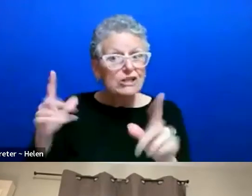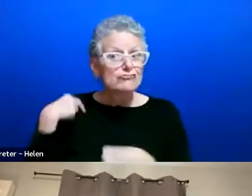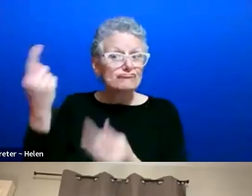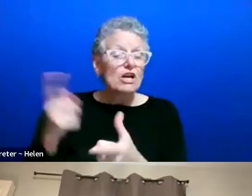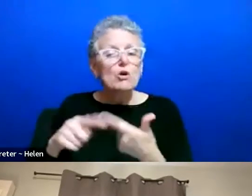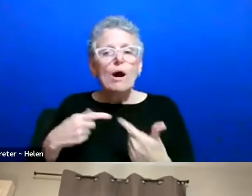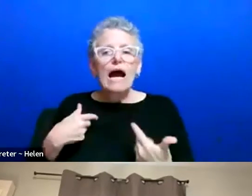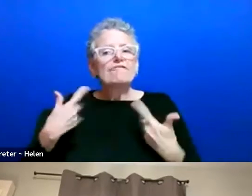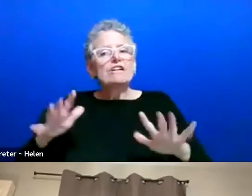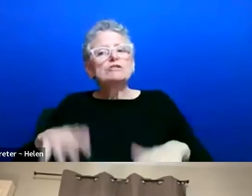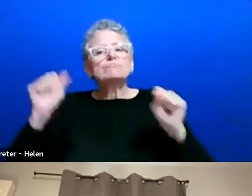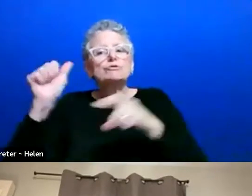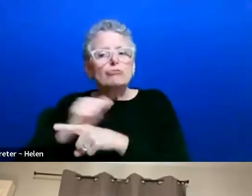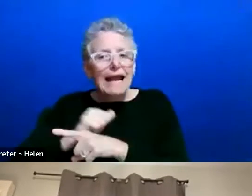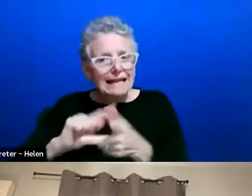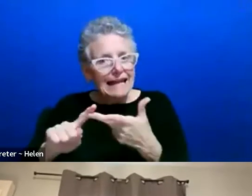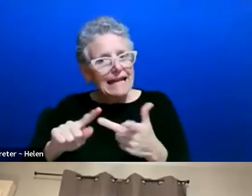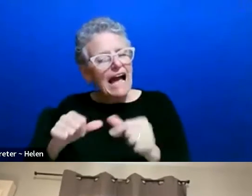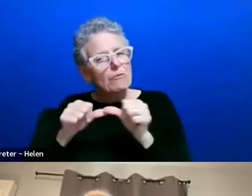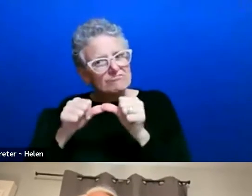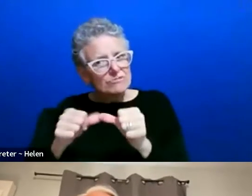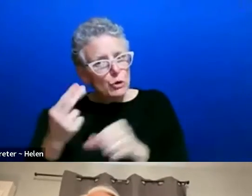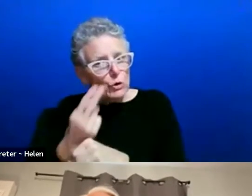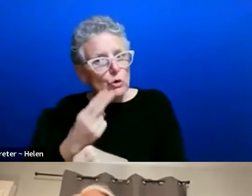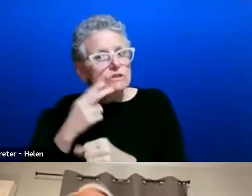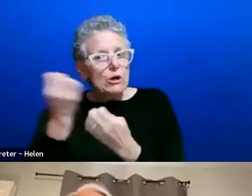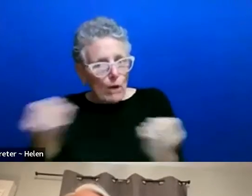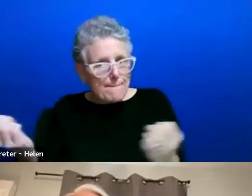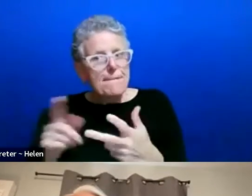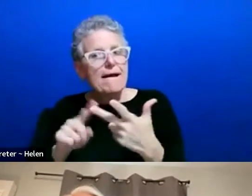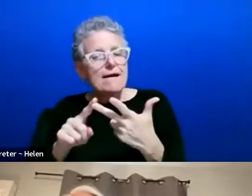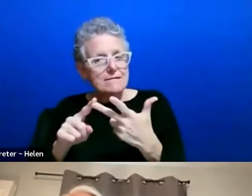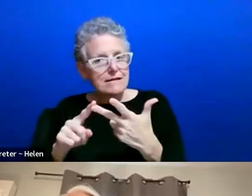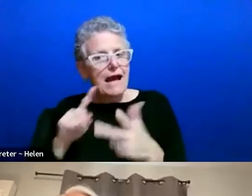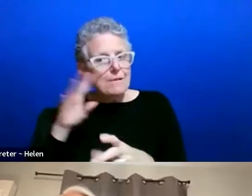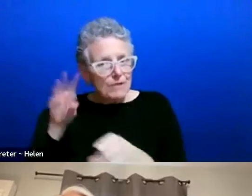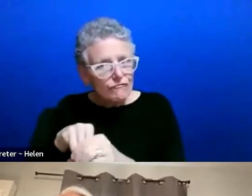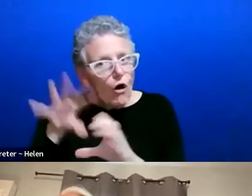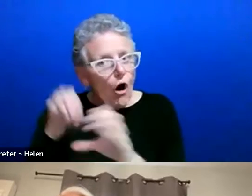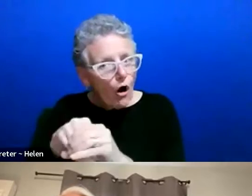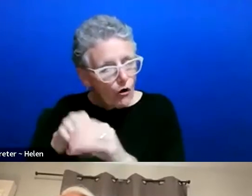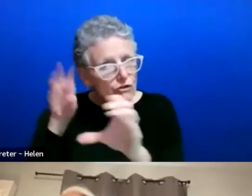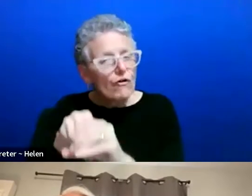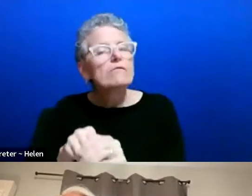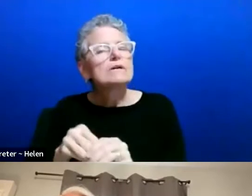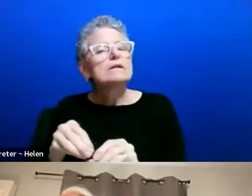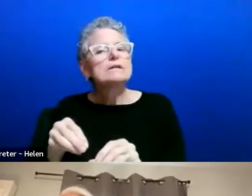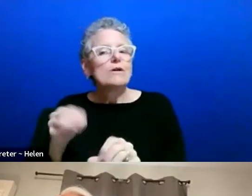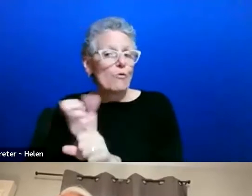proper training, ongoing use of the equipment, that you have engagement in the activity. It will